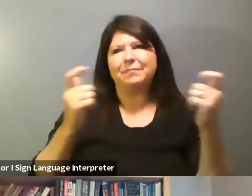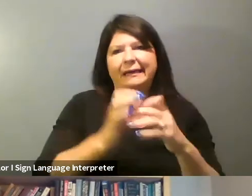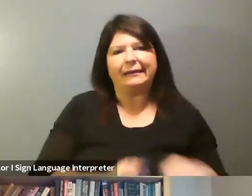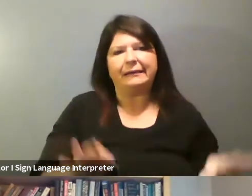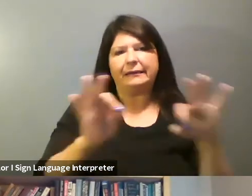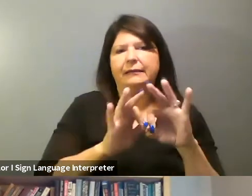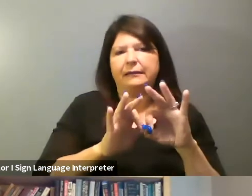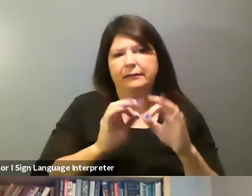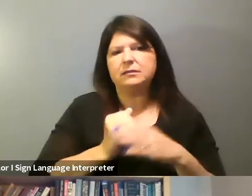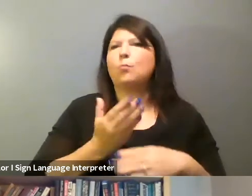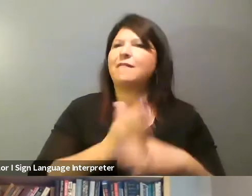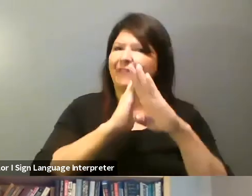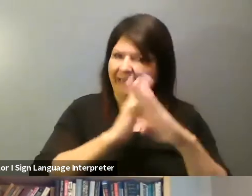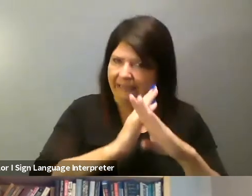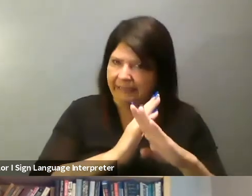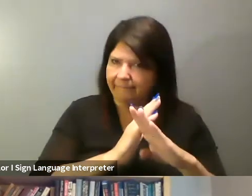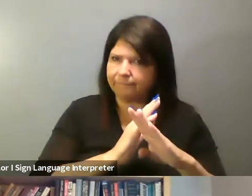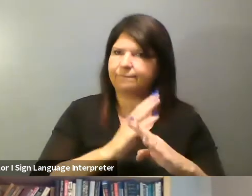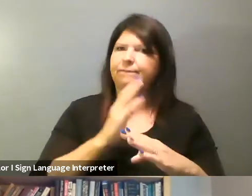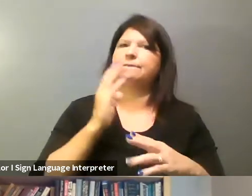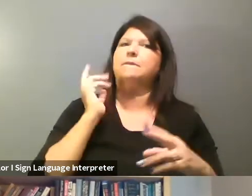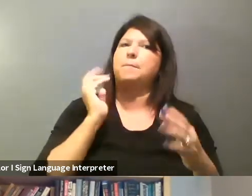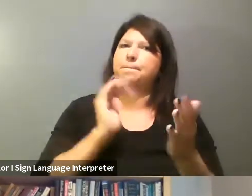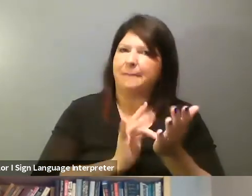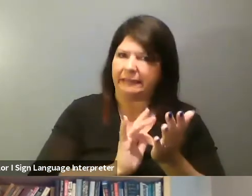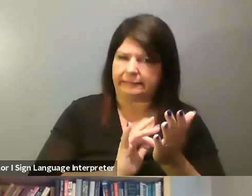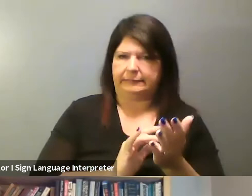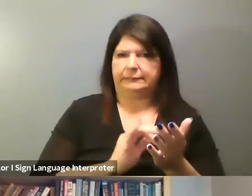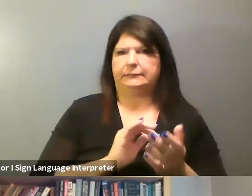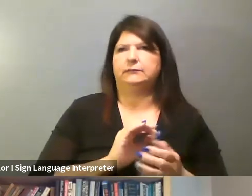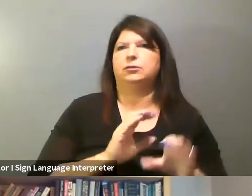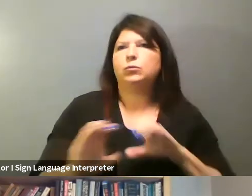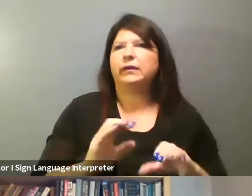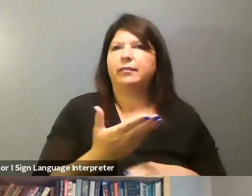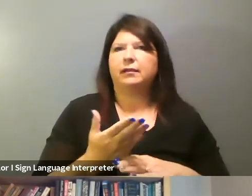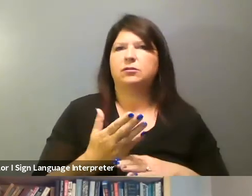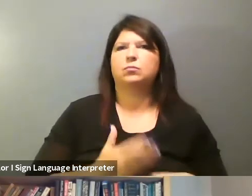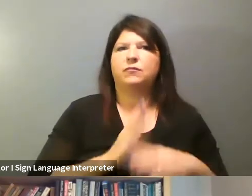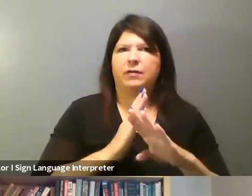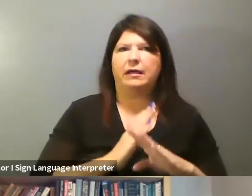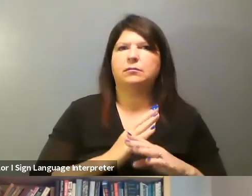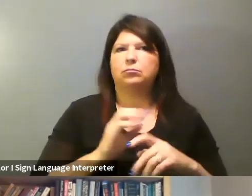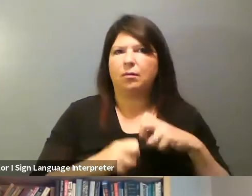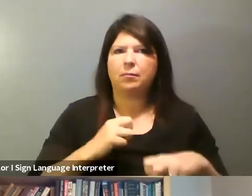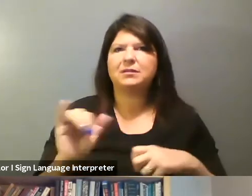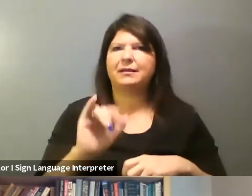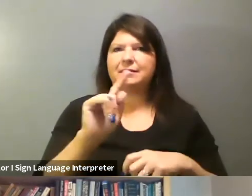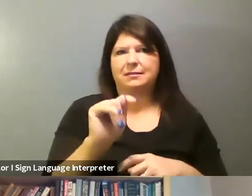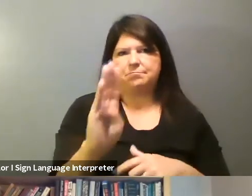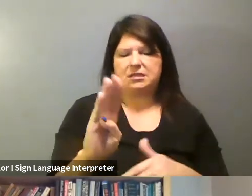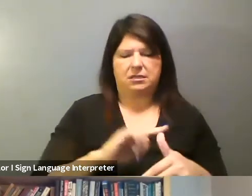aspect of it. Being able to prevent diseases that are preventable, like tuberculosis, like